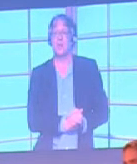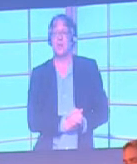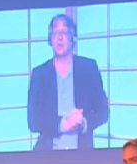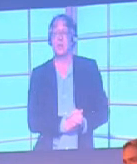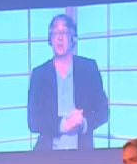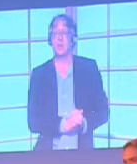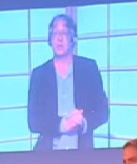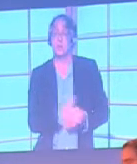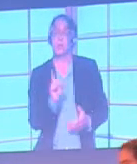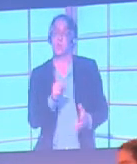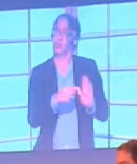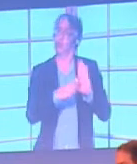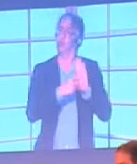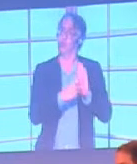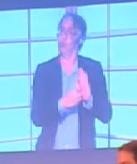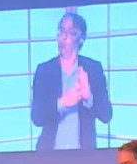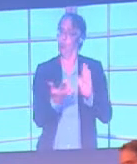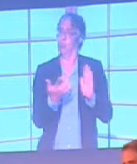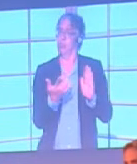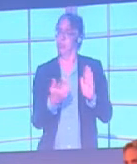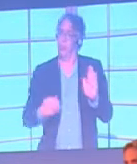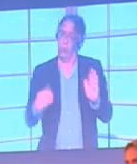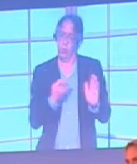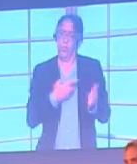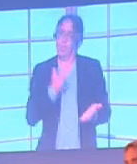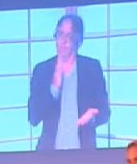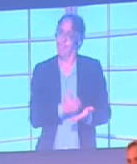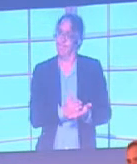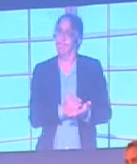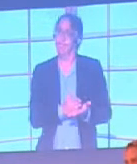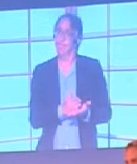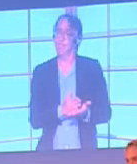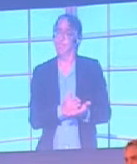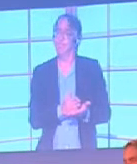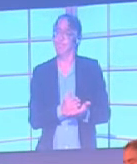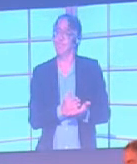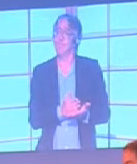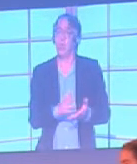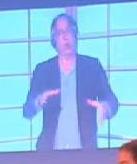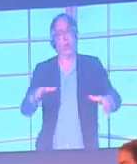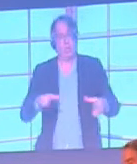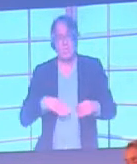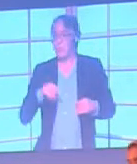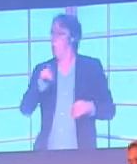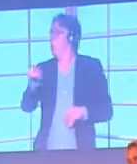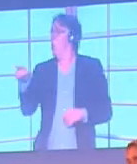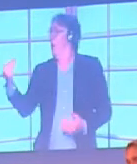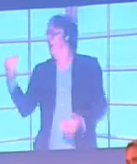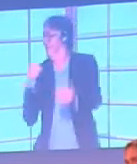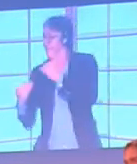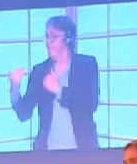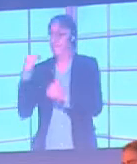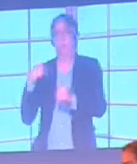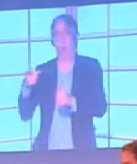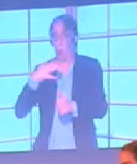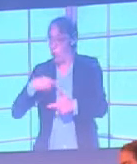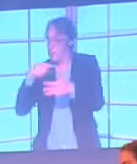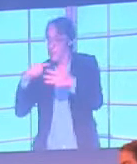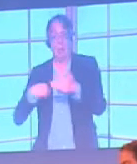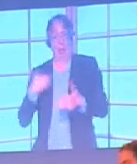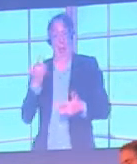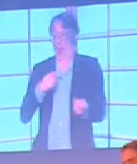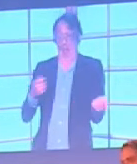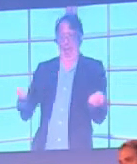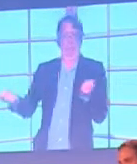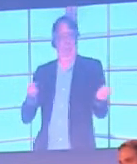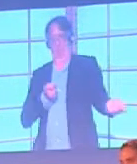the importance of the priority. So I try to moderate all demands and all needs and all reactions. And my aim is then